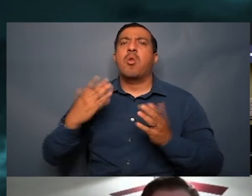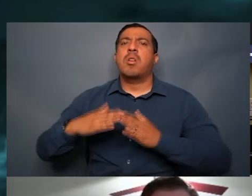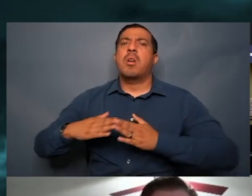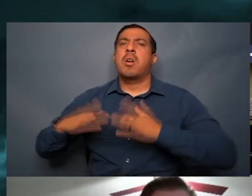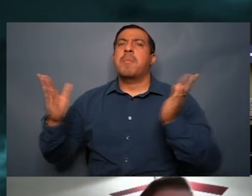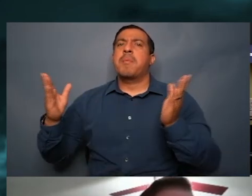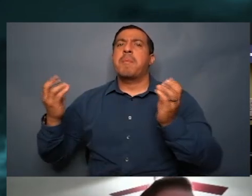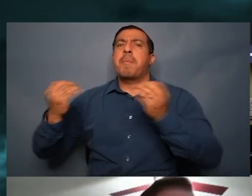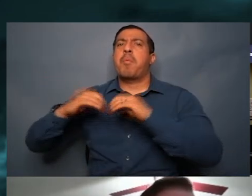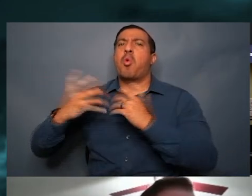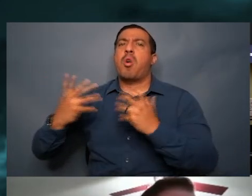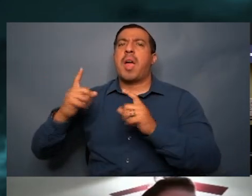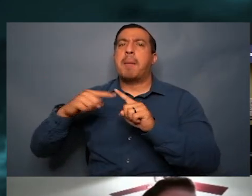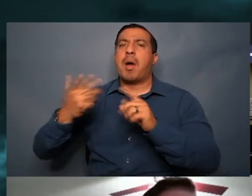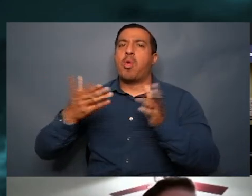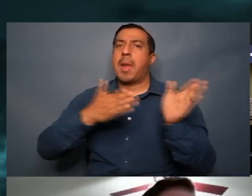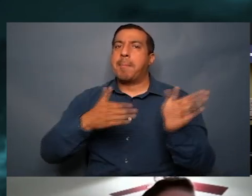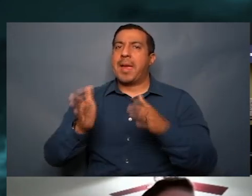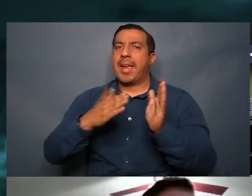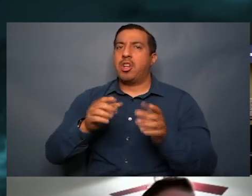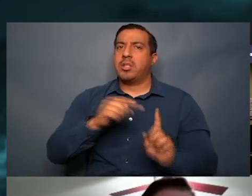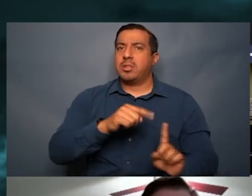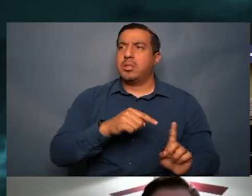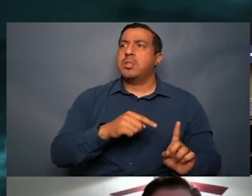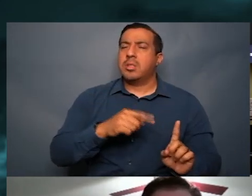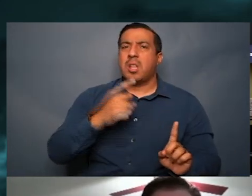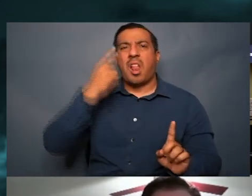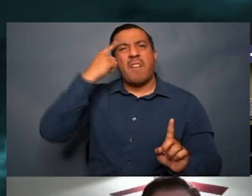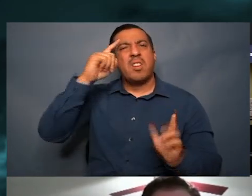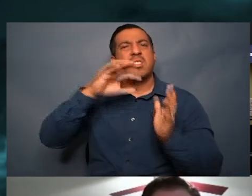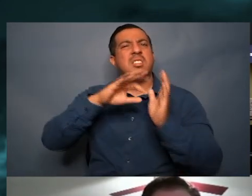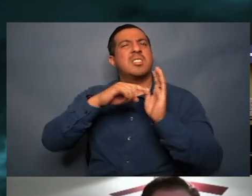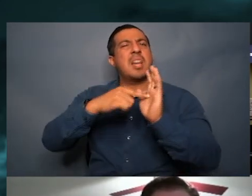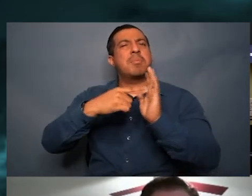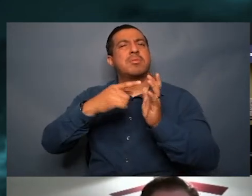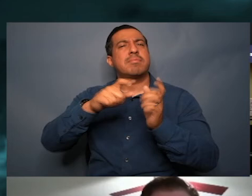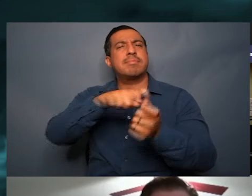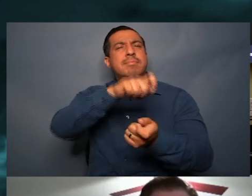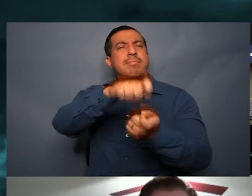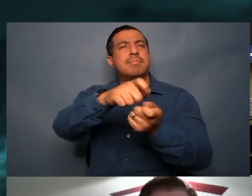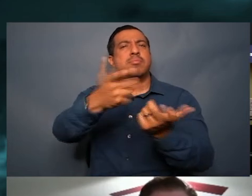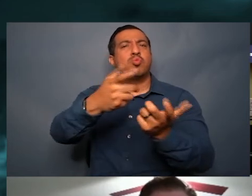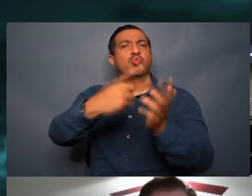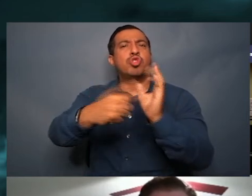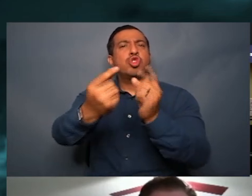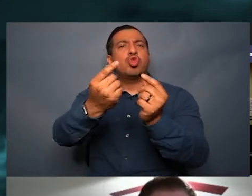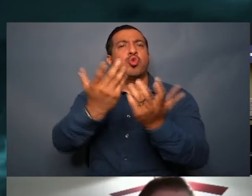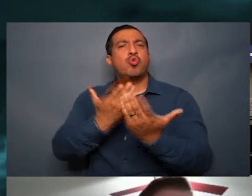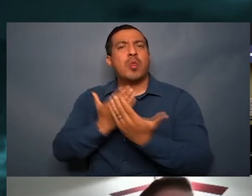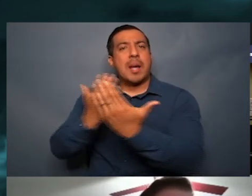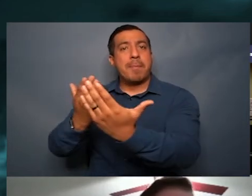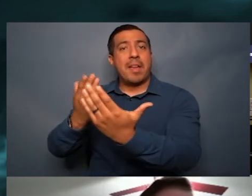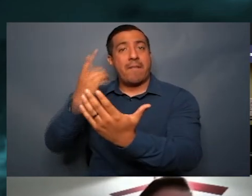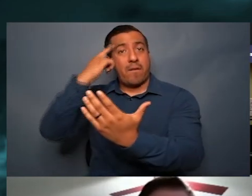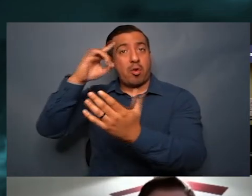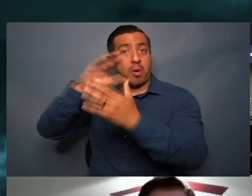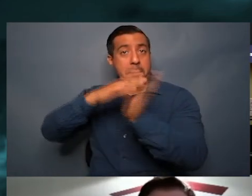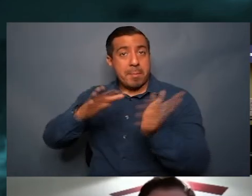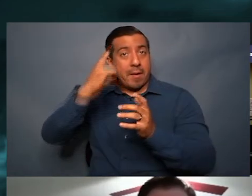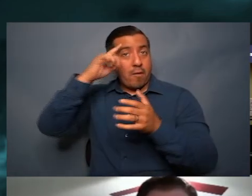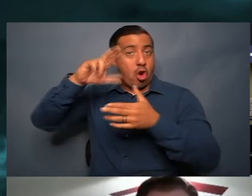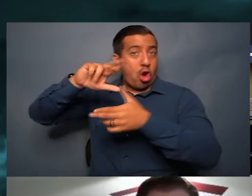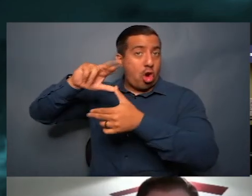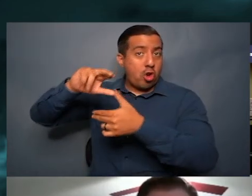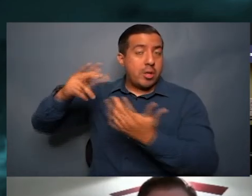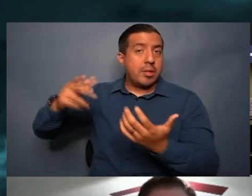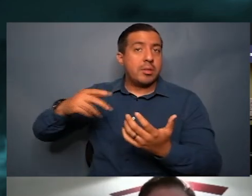up a little bit more about the preparedness side of things, and like specifically, what would you recommend somebody do to prepare for a hurricane? You know,